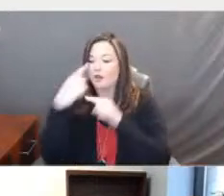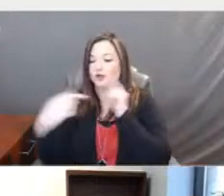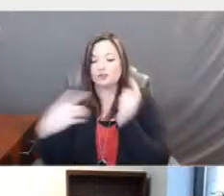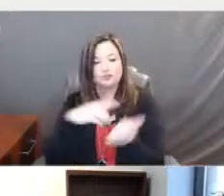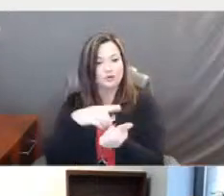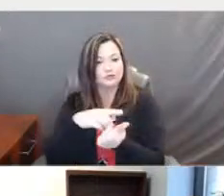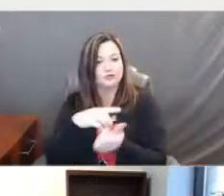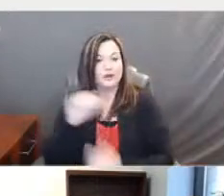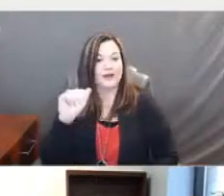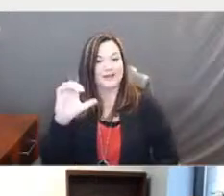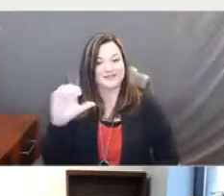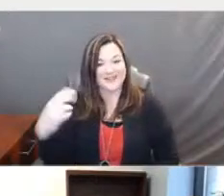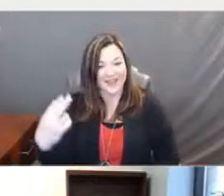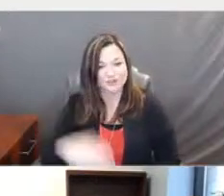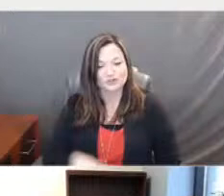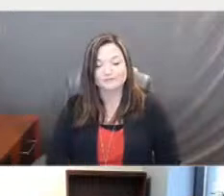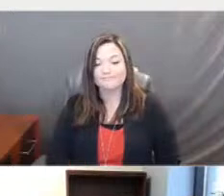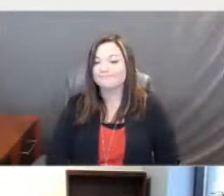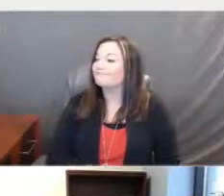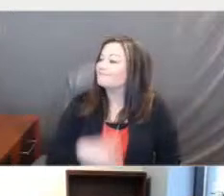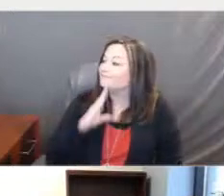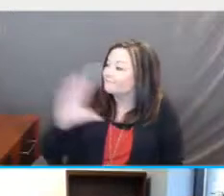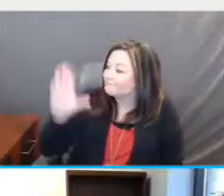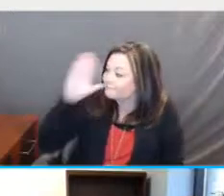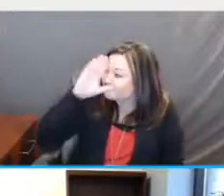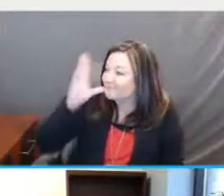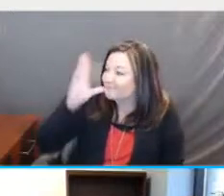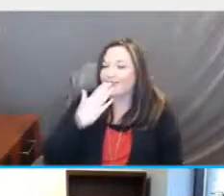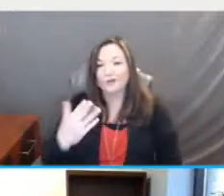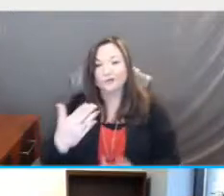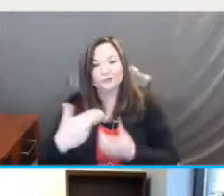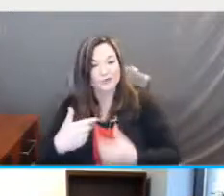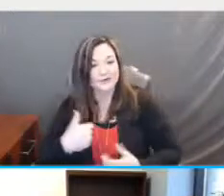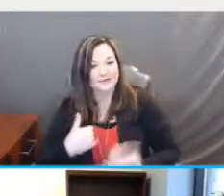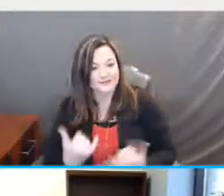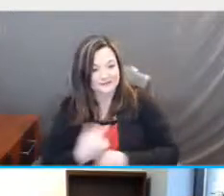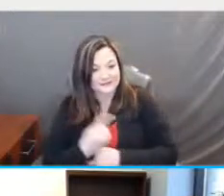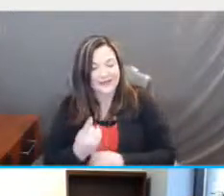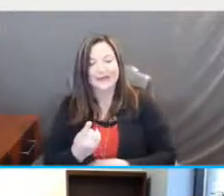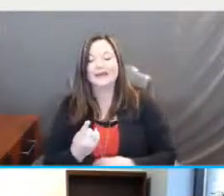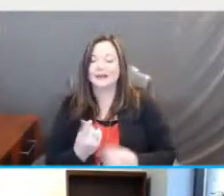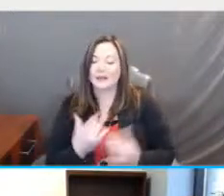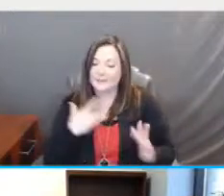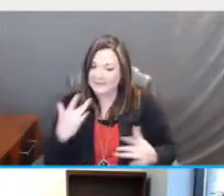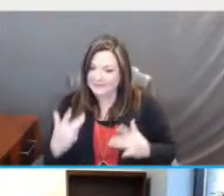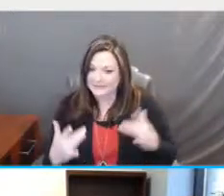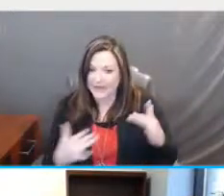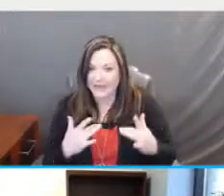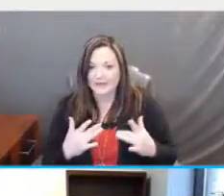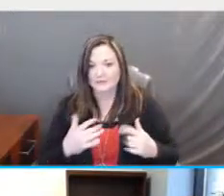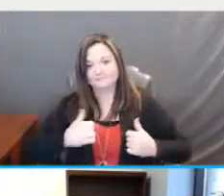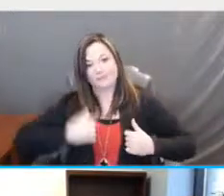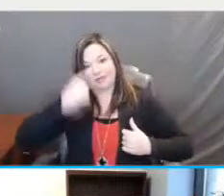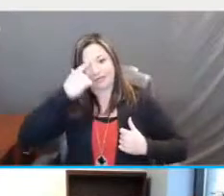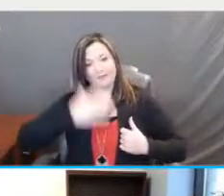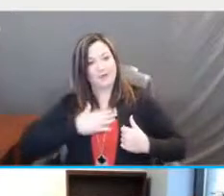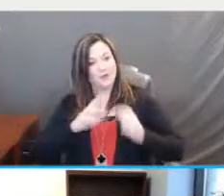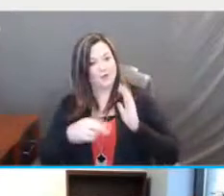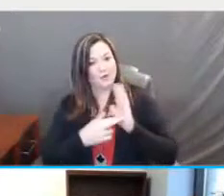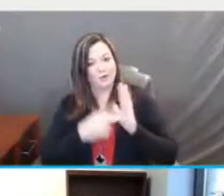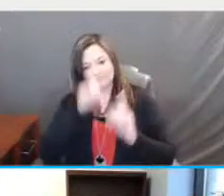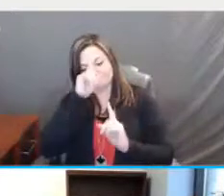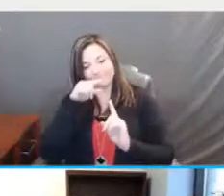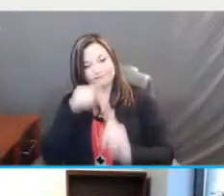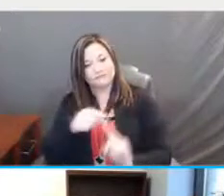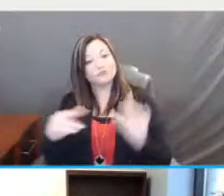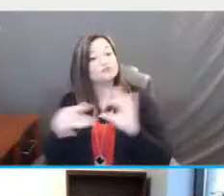Doctor. Hi, thank you for having us here today. I'm very excited. I think my role here is really to talk a